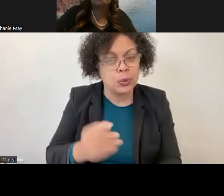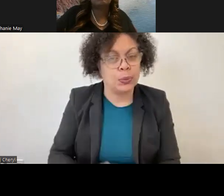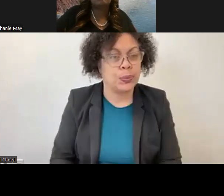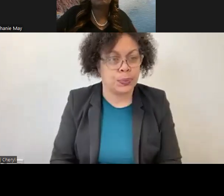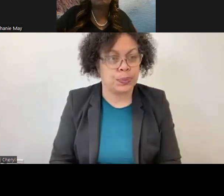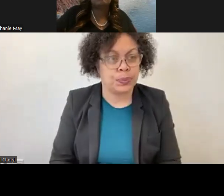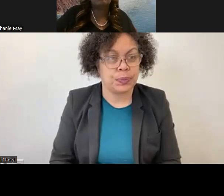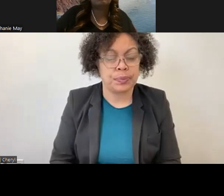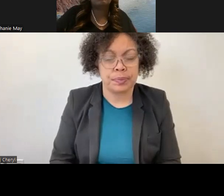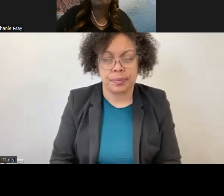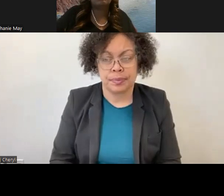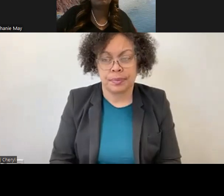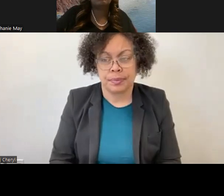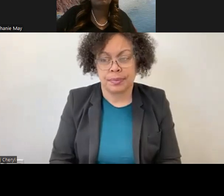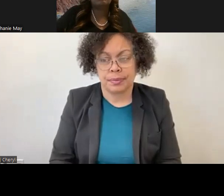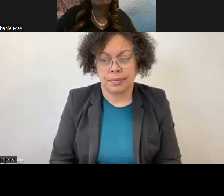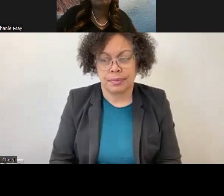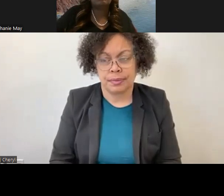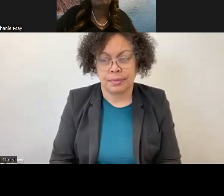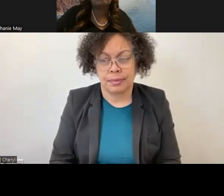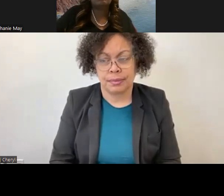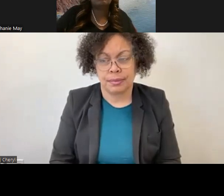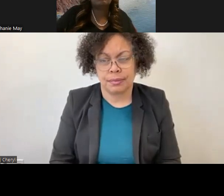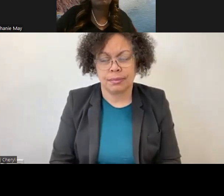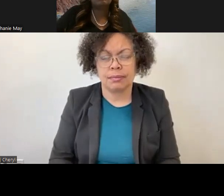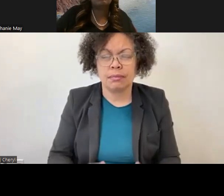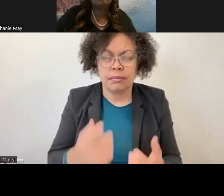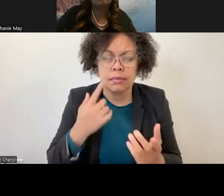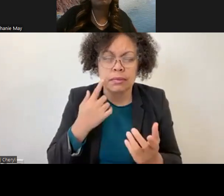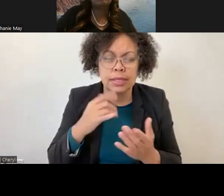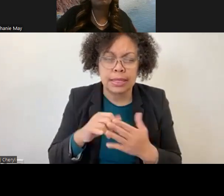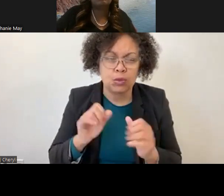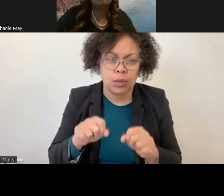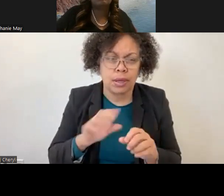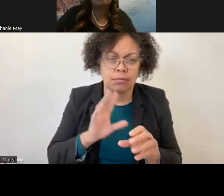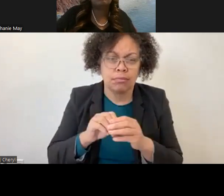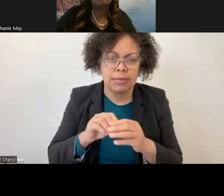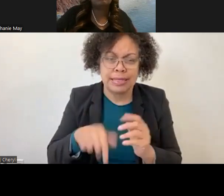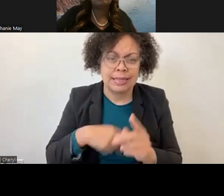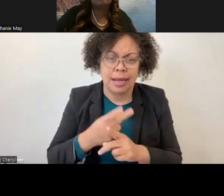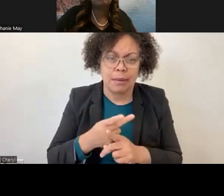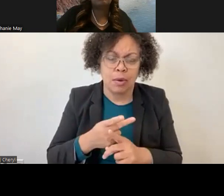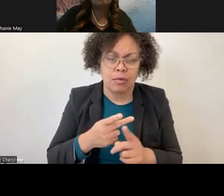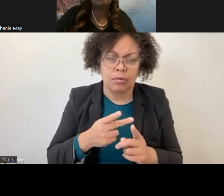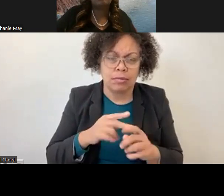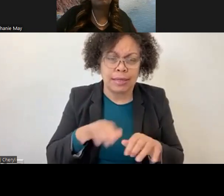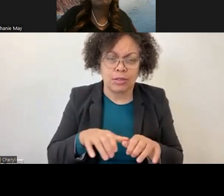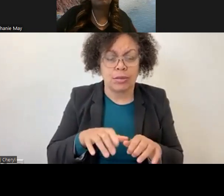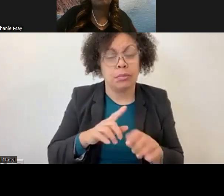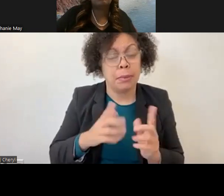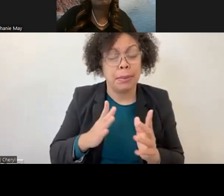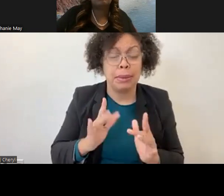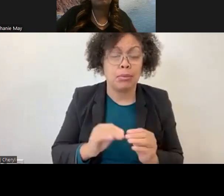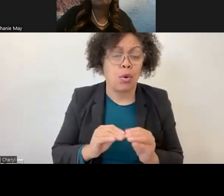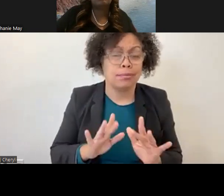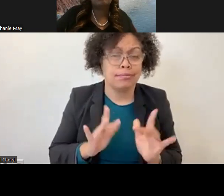I think one thing is, I think they actually can participate in this kind of intervention. It can be done in a much lighter way, which